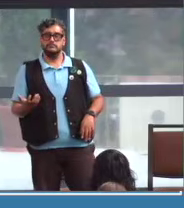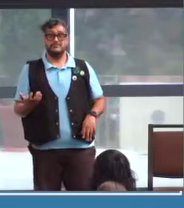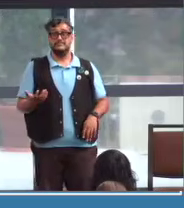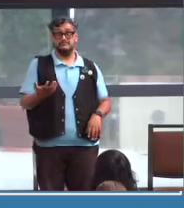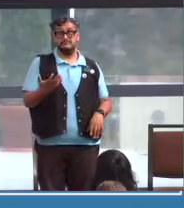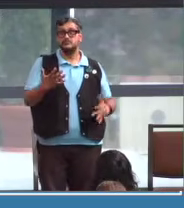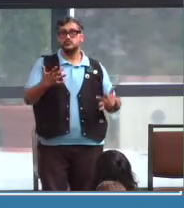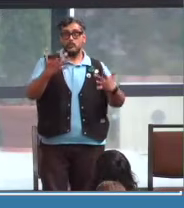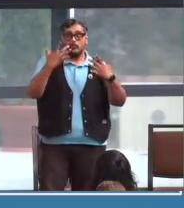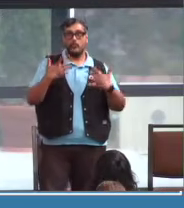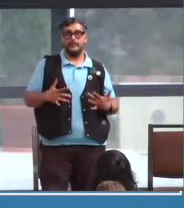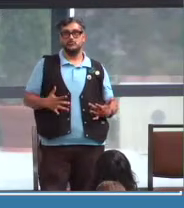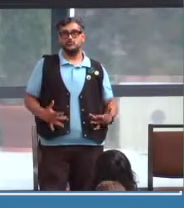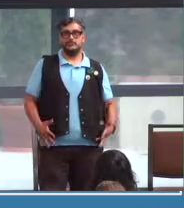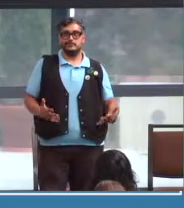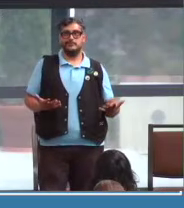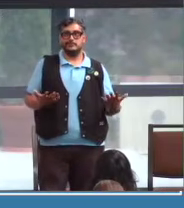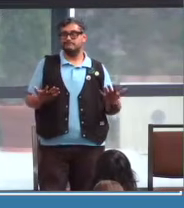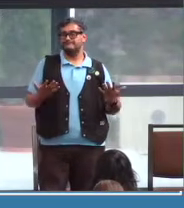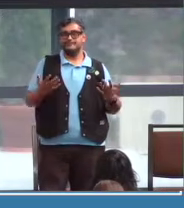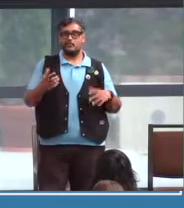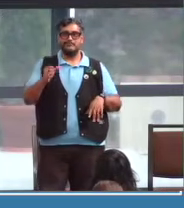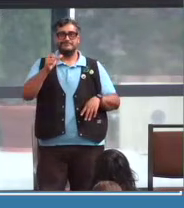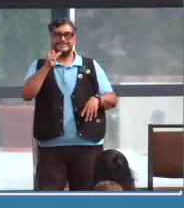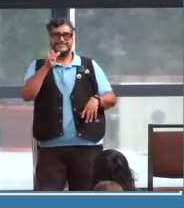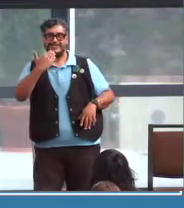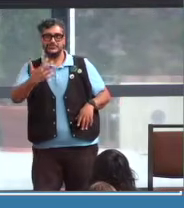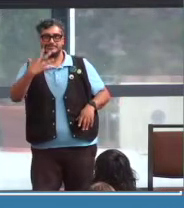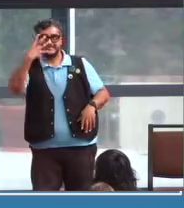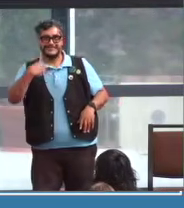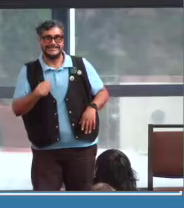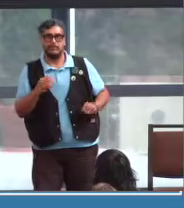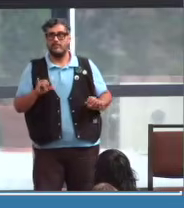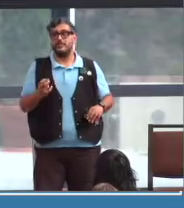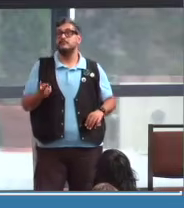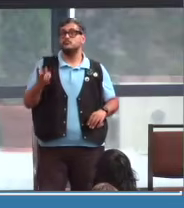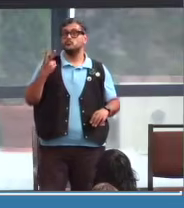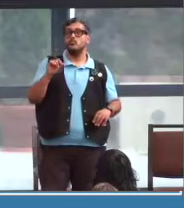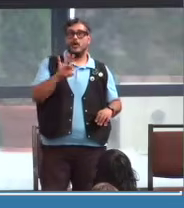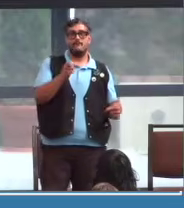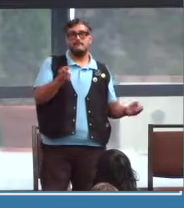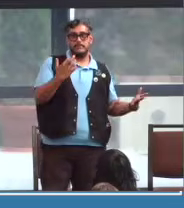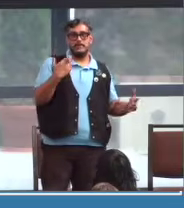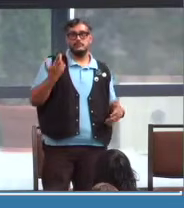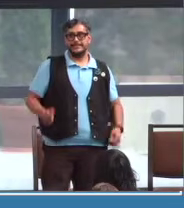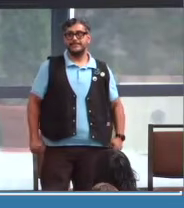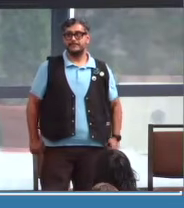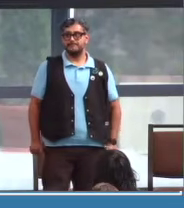certainly depression, poor sleep is just one, like two of many, many reasons.